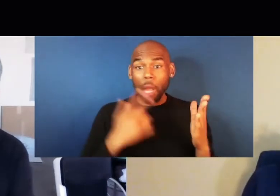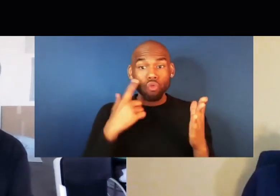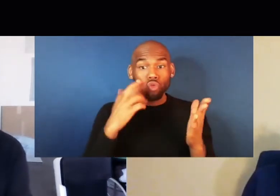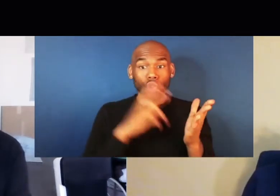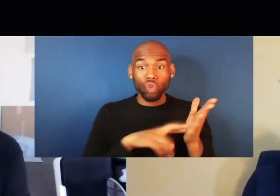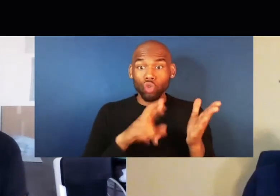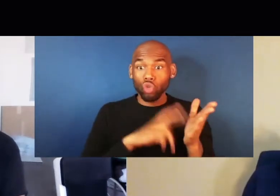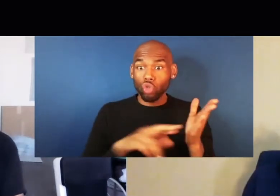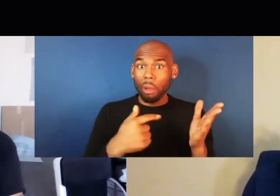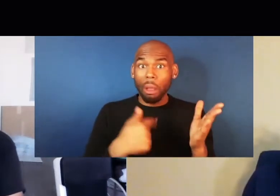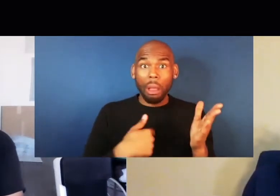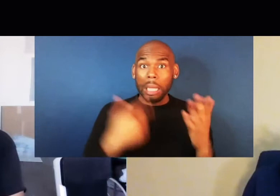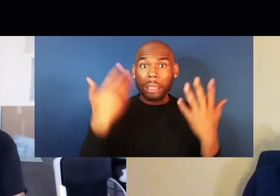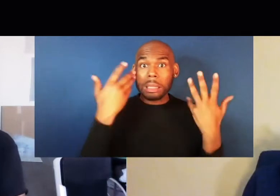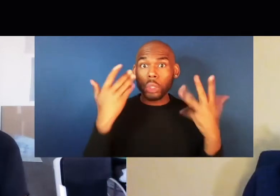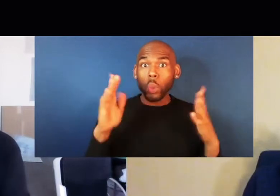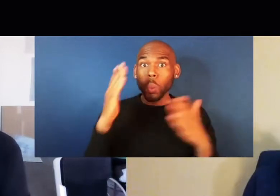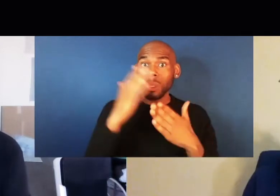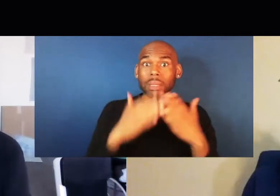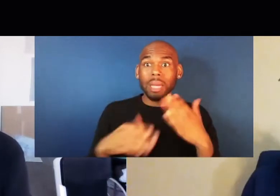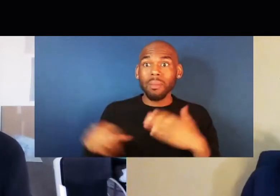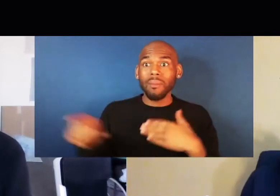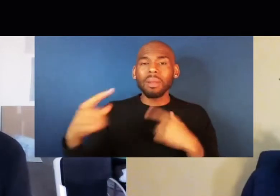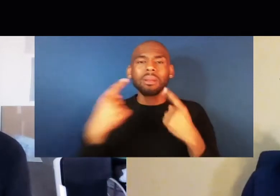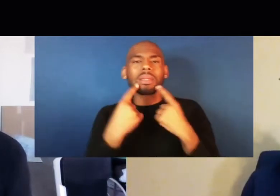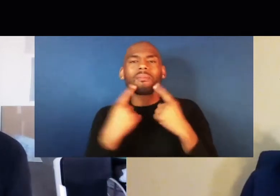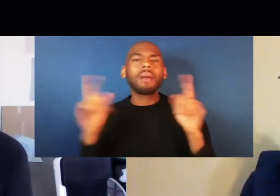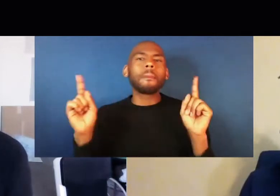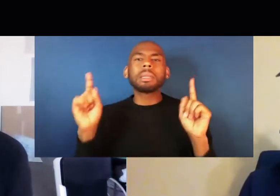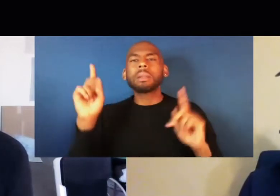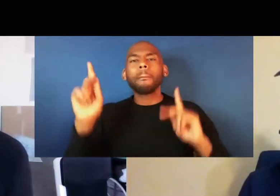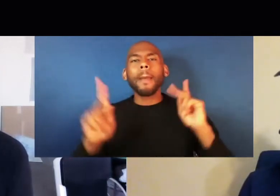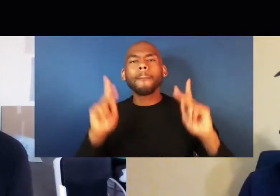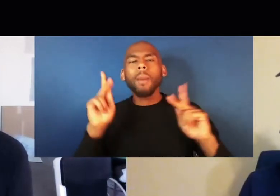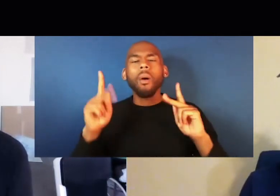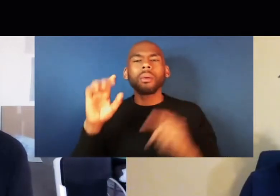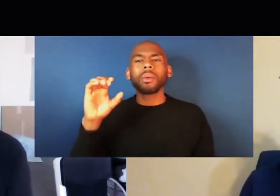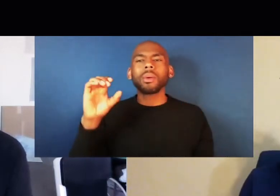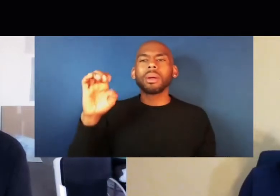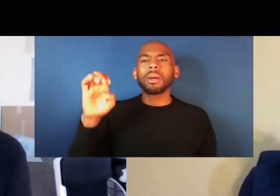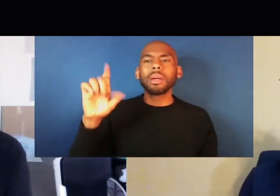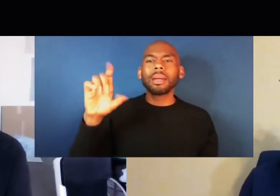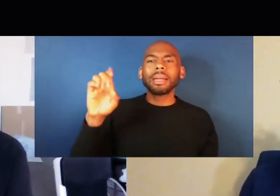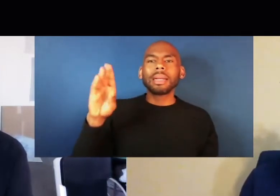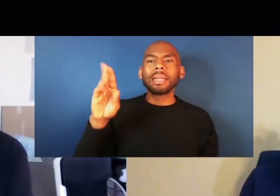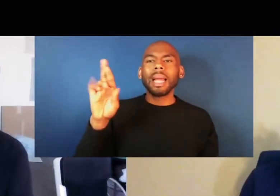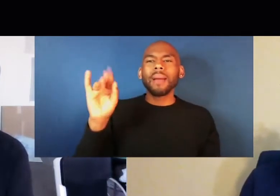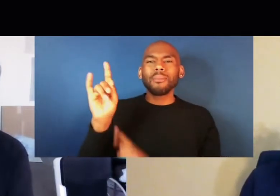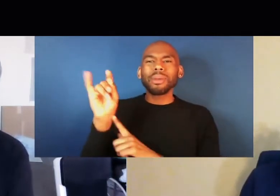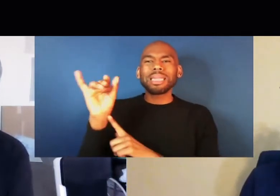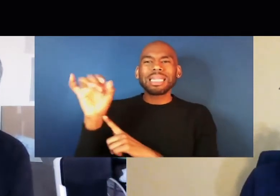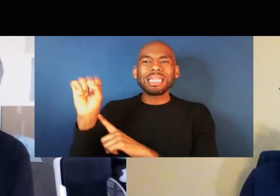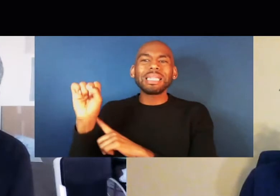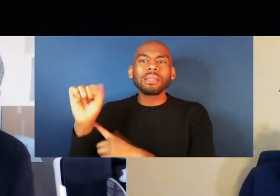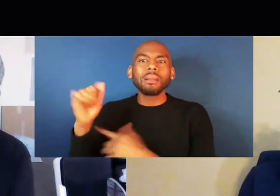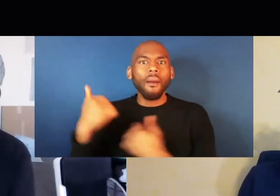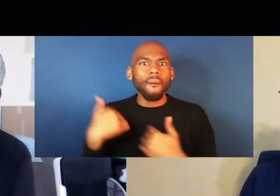the research I didn't know some of these celebrities had disabilities. Mm-hmm.